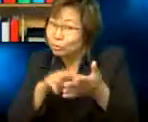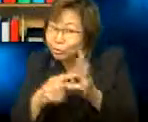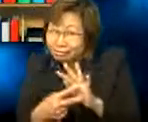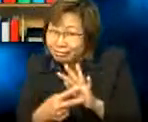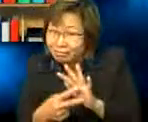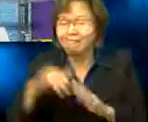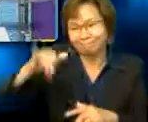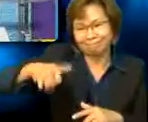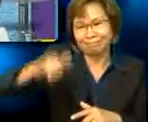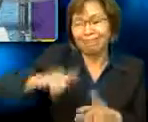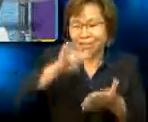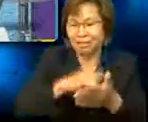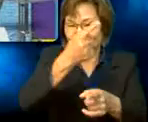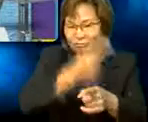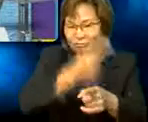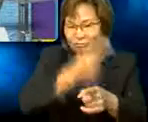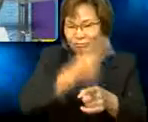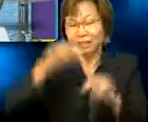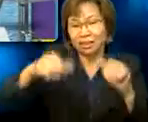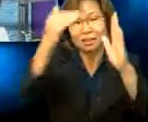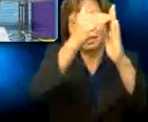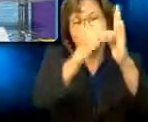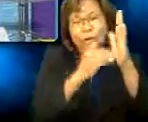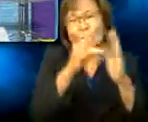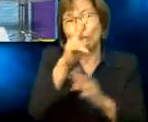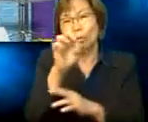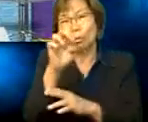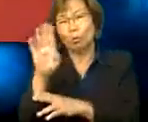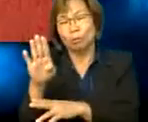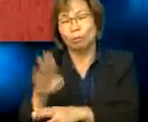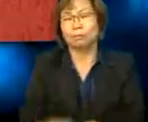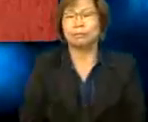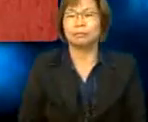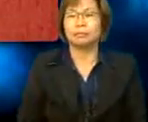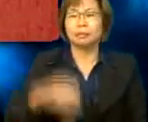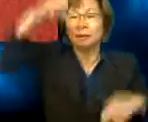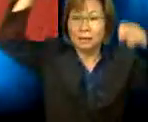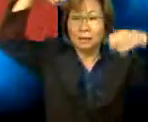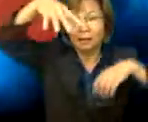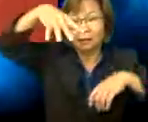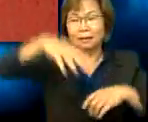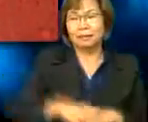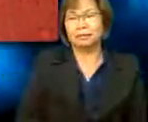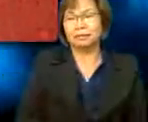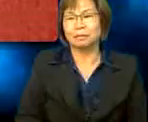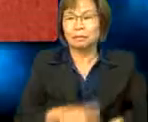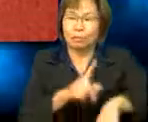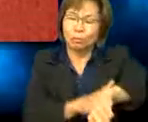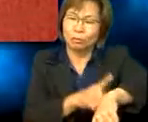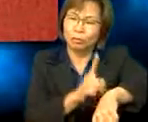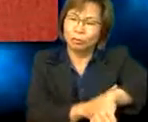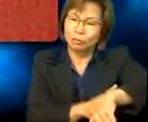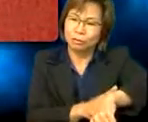mean? Yes, that's right. Can you list the verbs? Lighting,